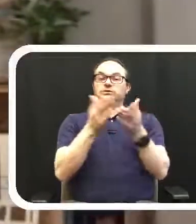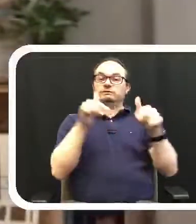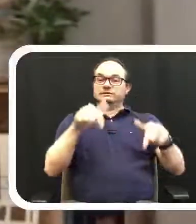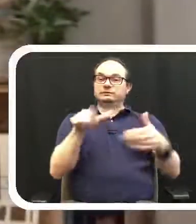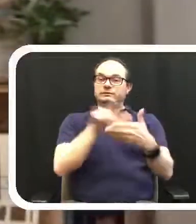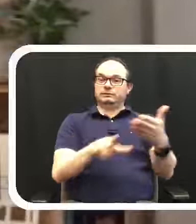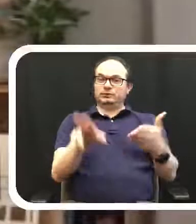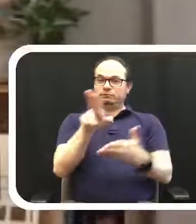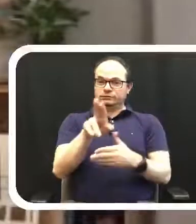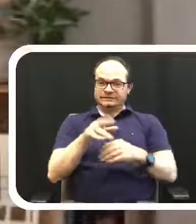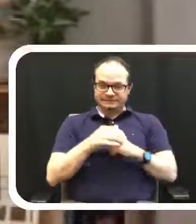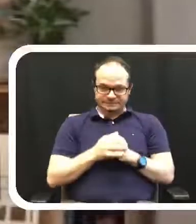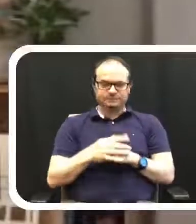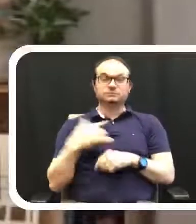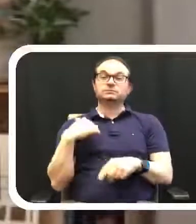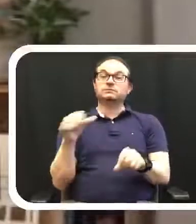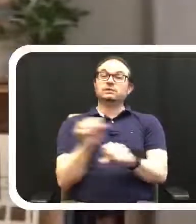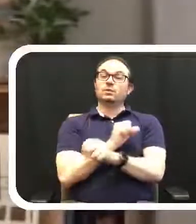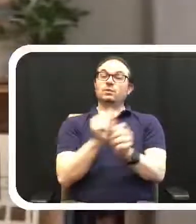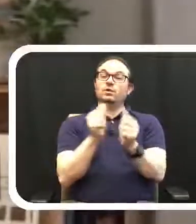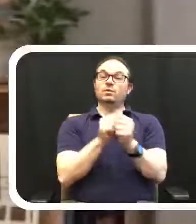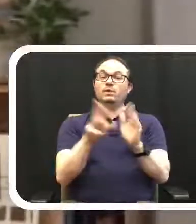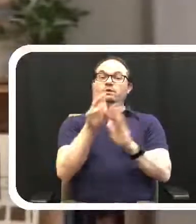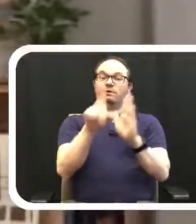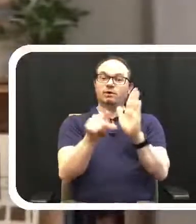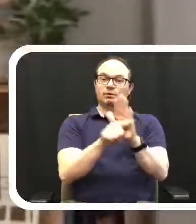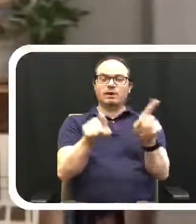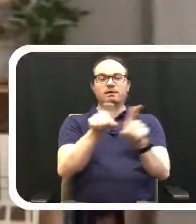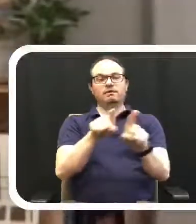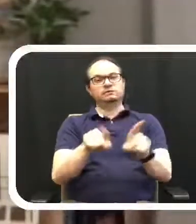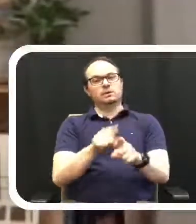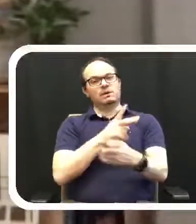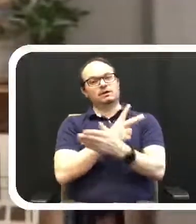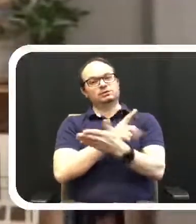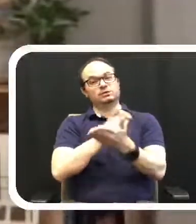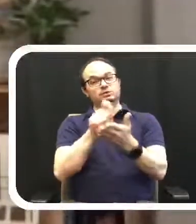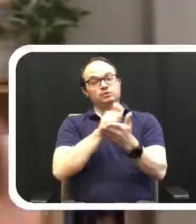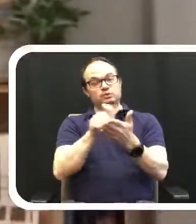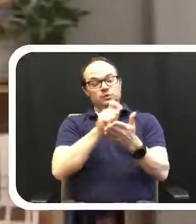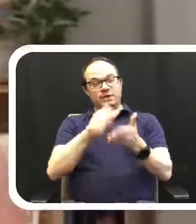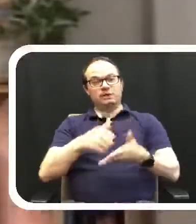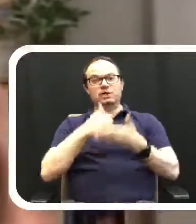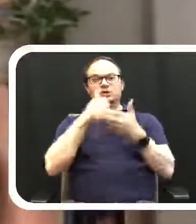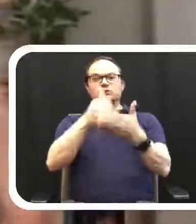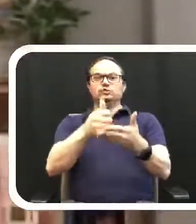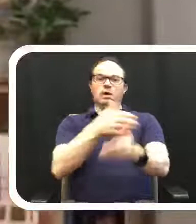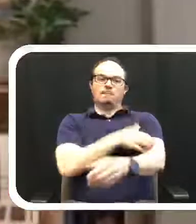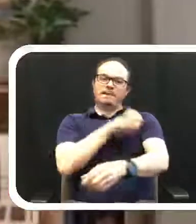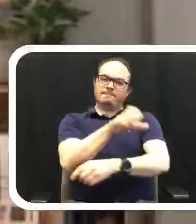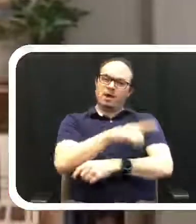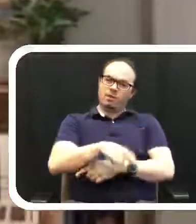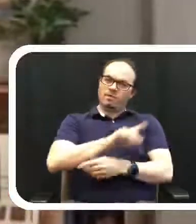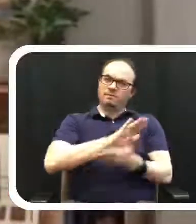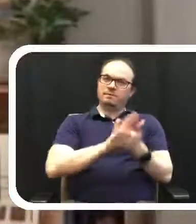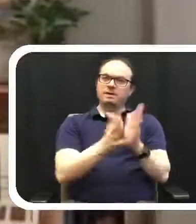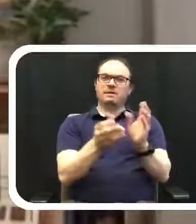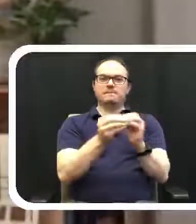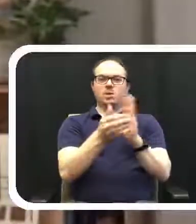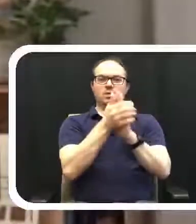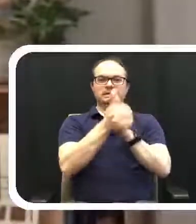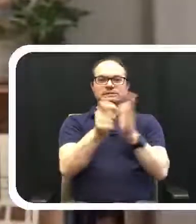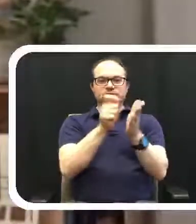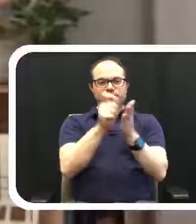campus. And we work with undergraduate and graduate writers to help equip them to become more confident, skilled